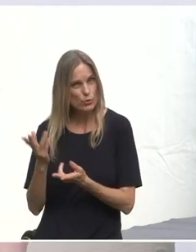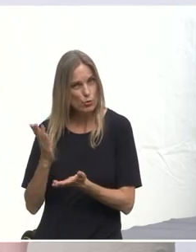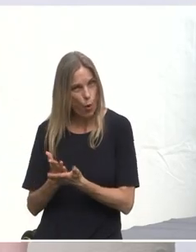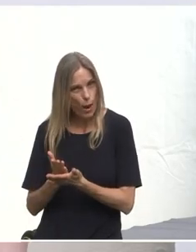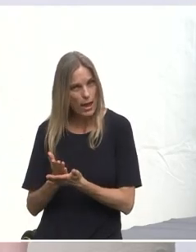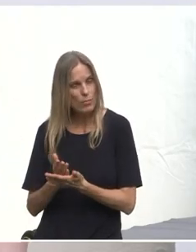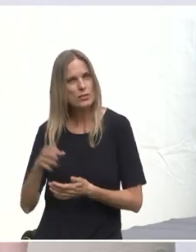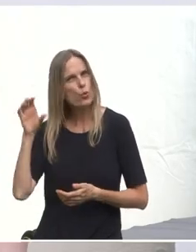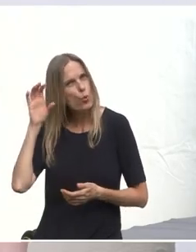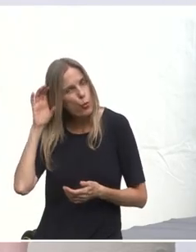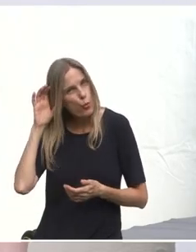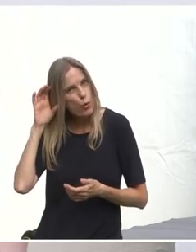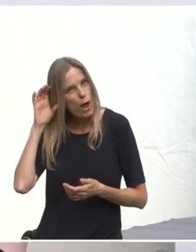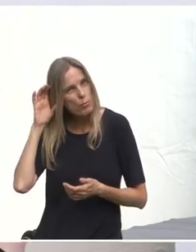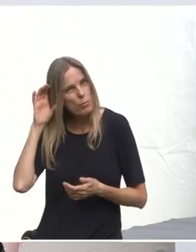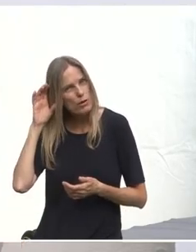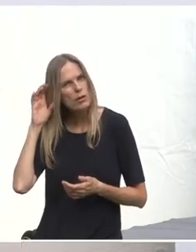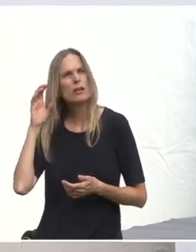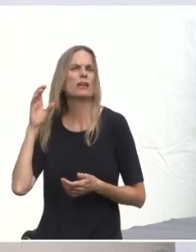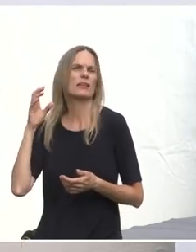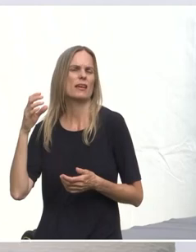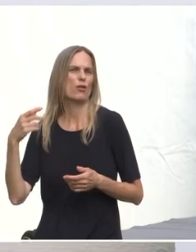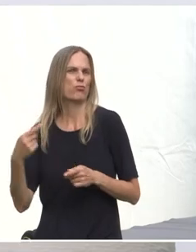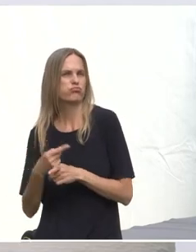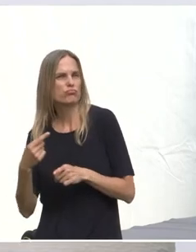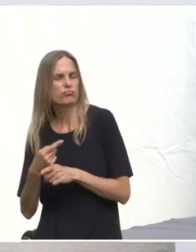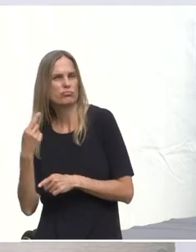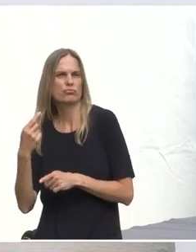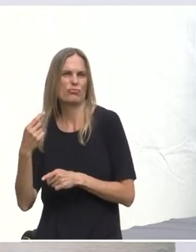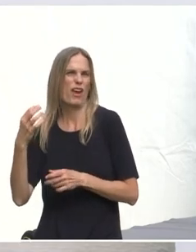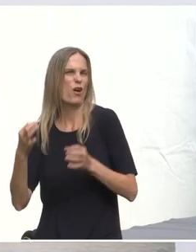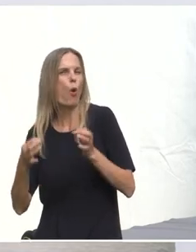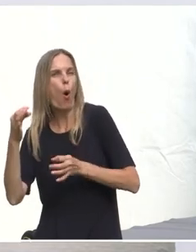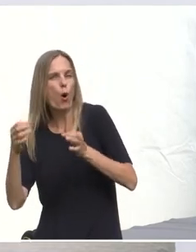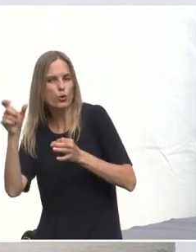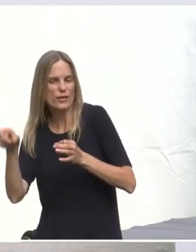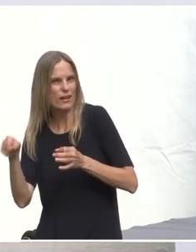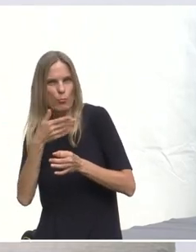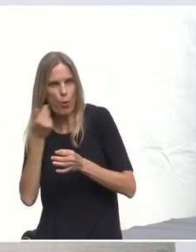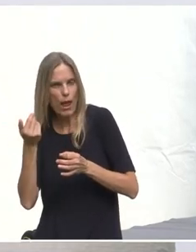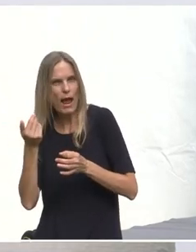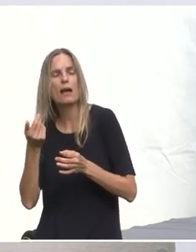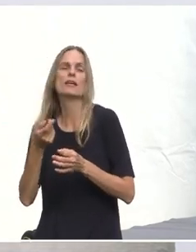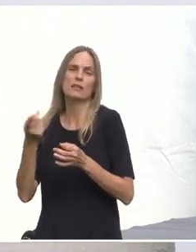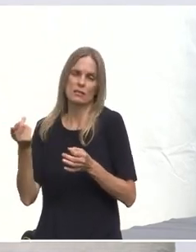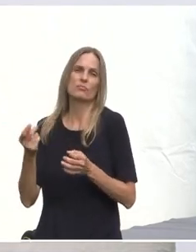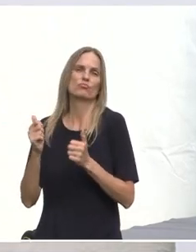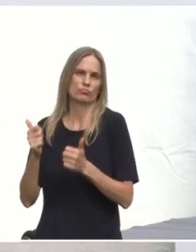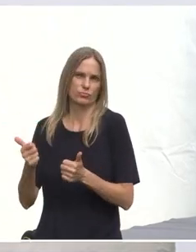listen and not judge or not to make it into a joke because you don't know what else to do.